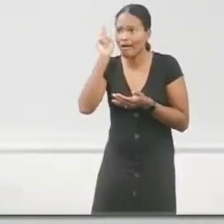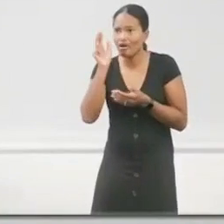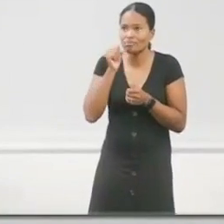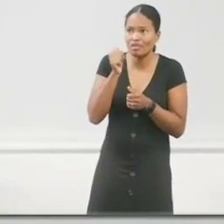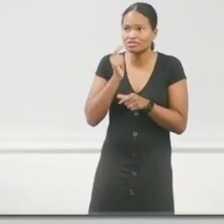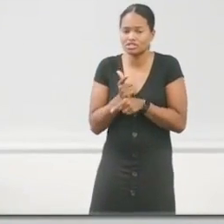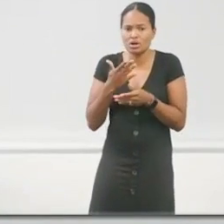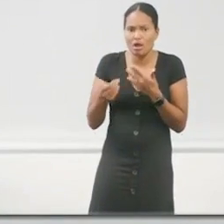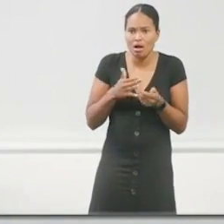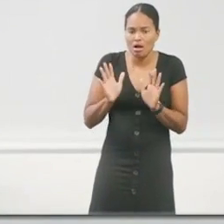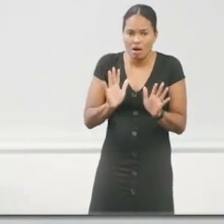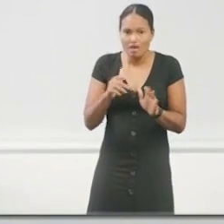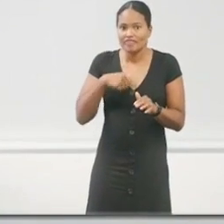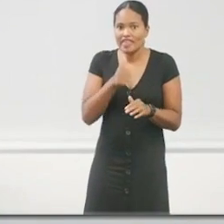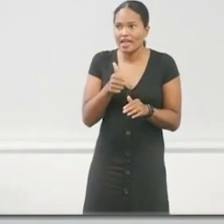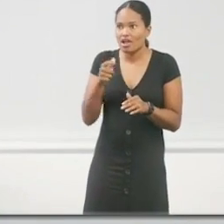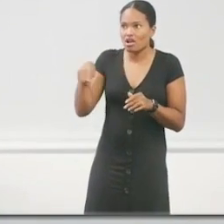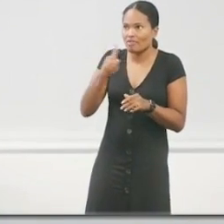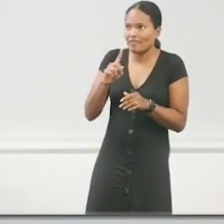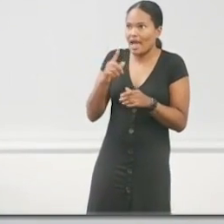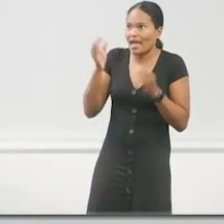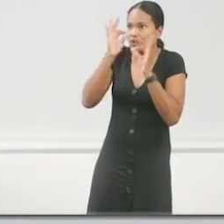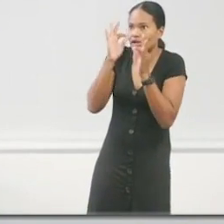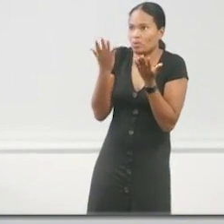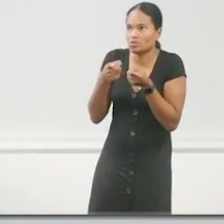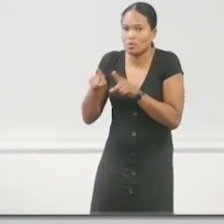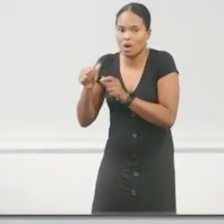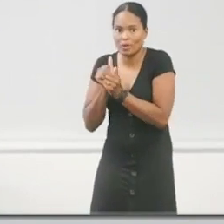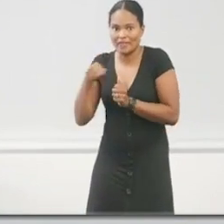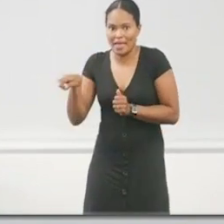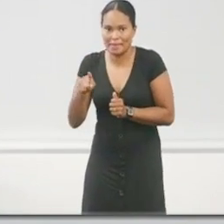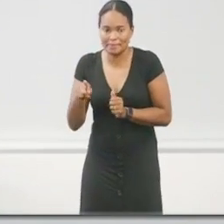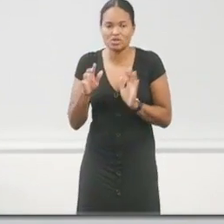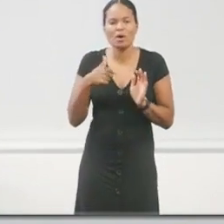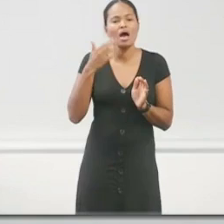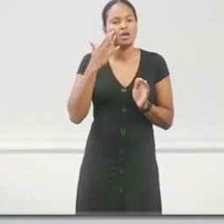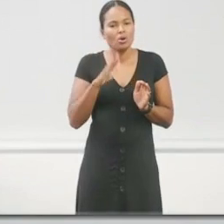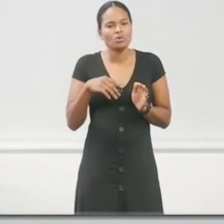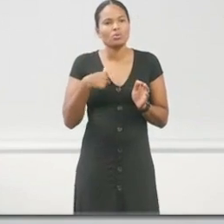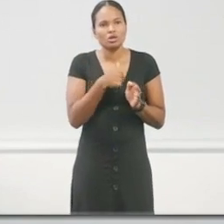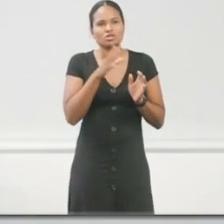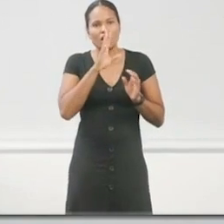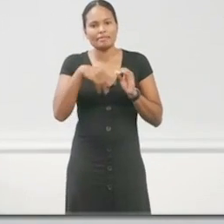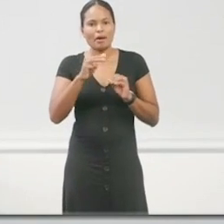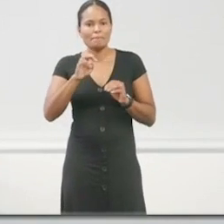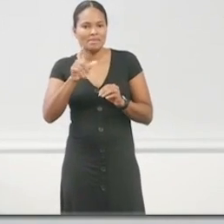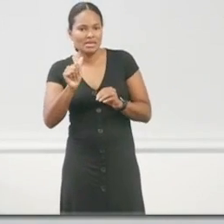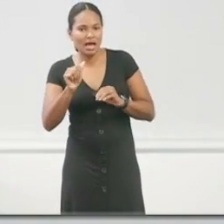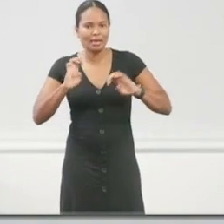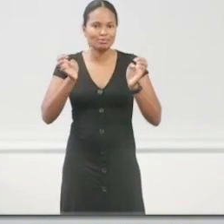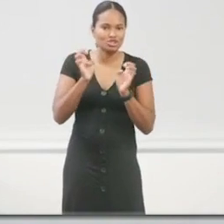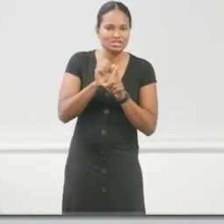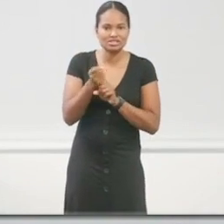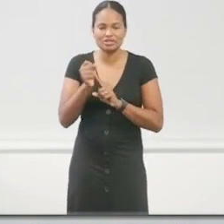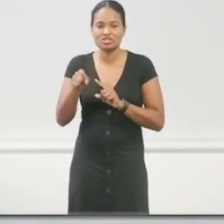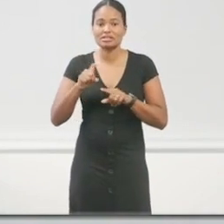were affected by an emergent situation. So it's not just, I know we're talking about media in emergent situations, but it's not just that.